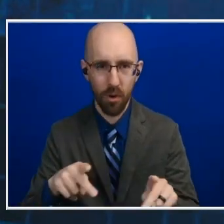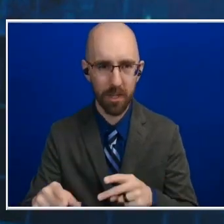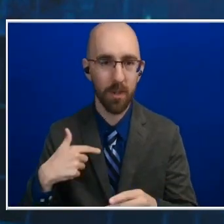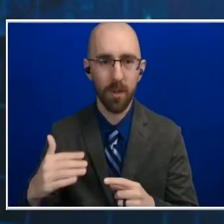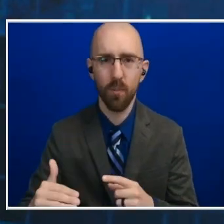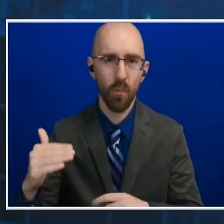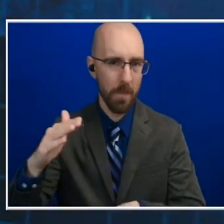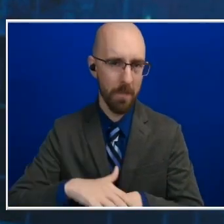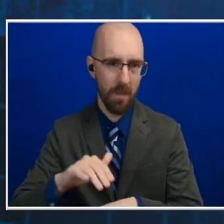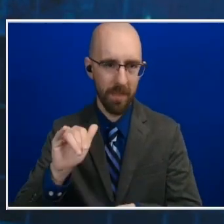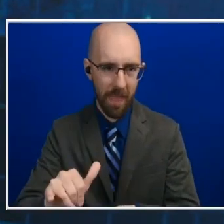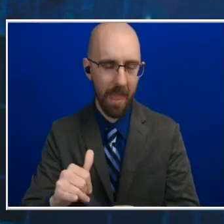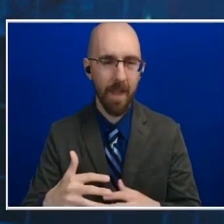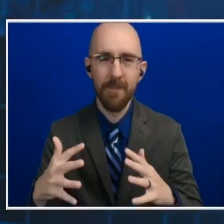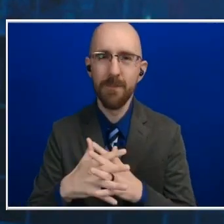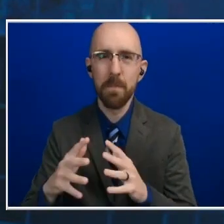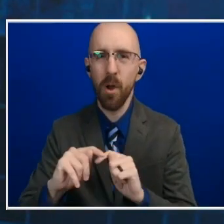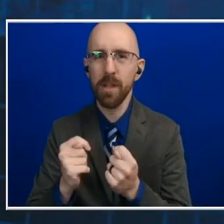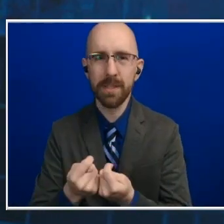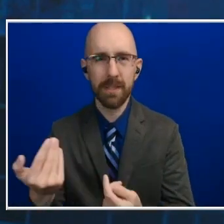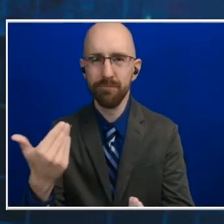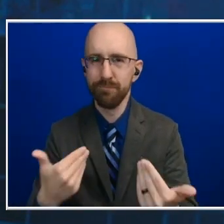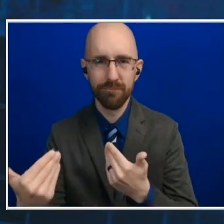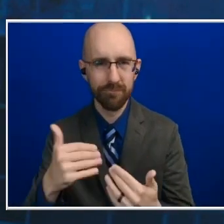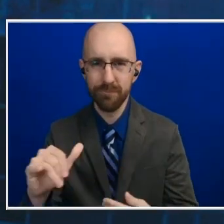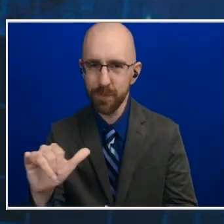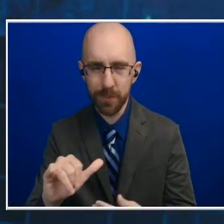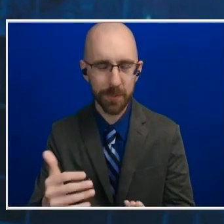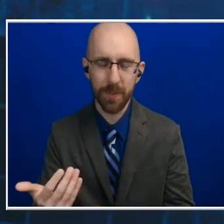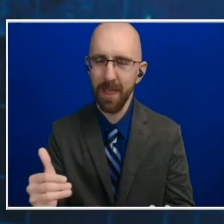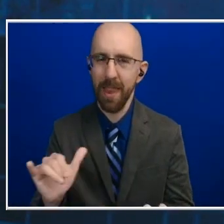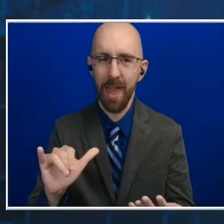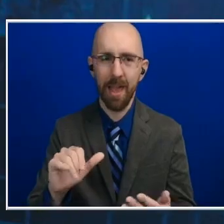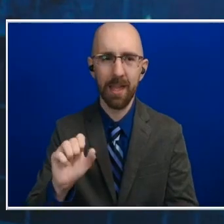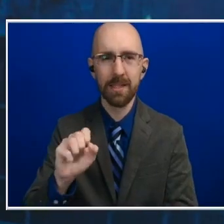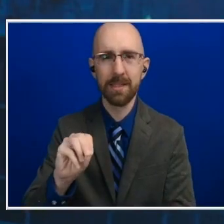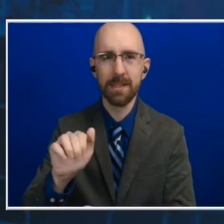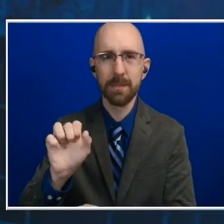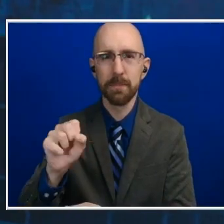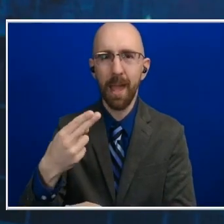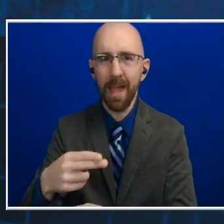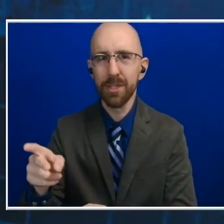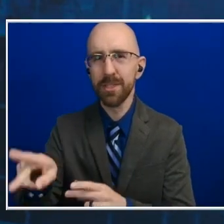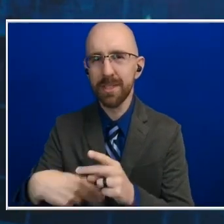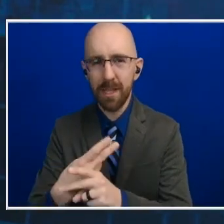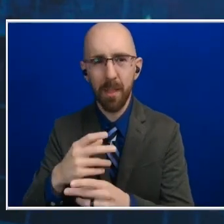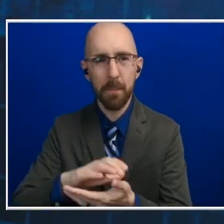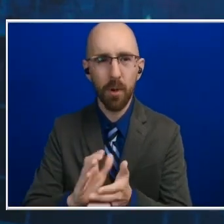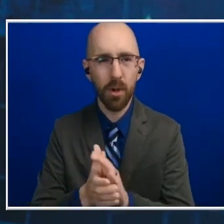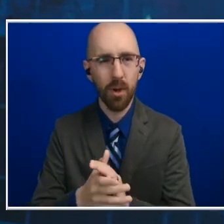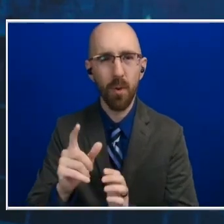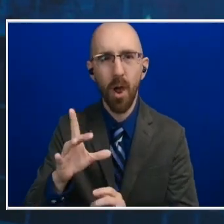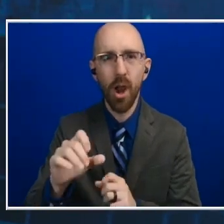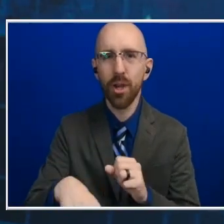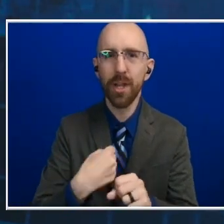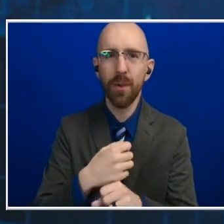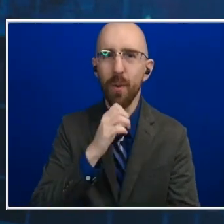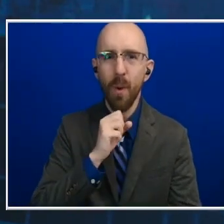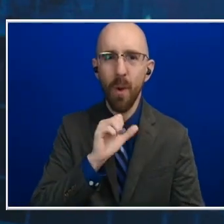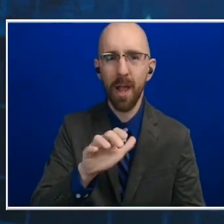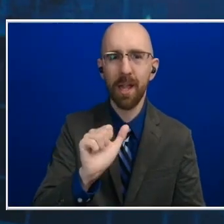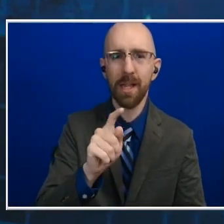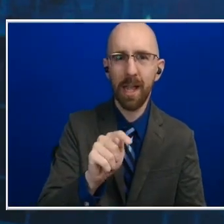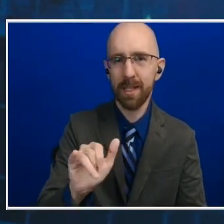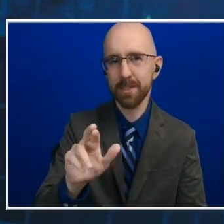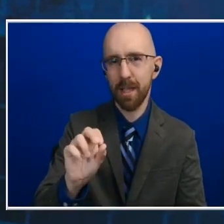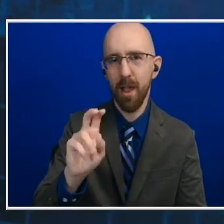football teams over and stuff. So it's like smash style burgers on a 100-year-old cast iron griddle from her dad. So seasoned